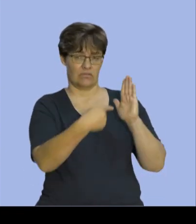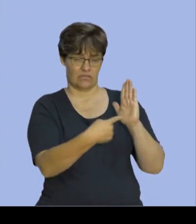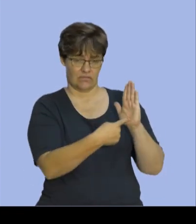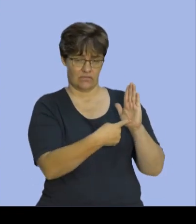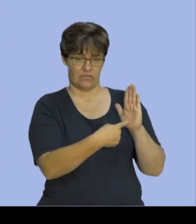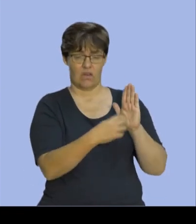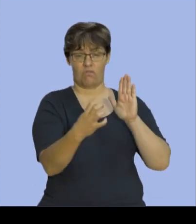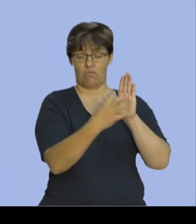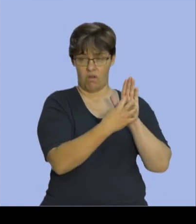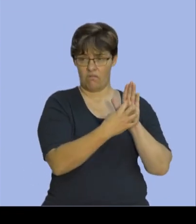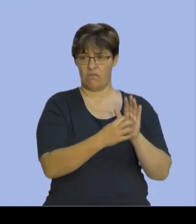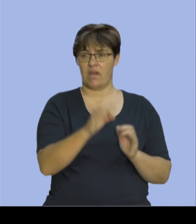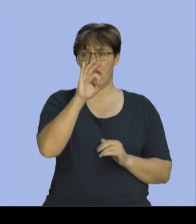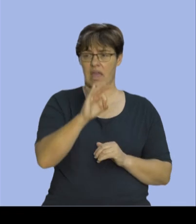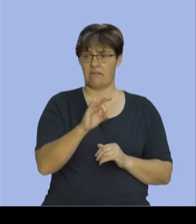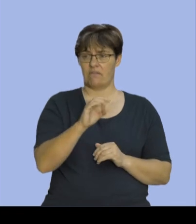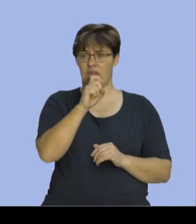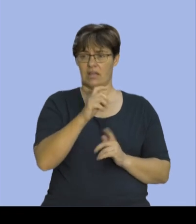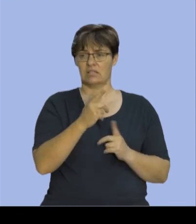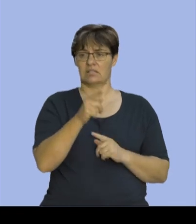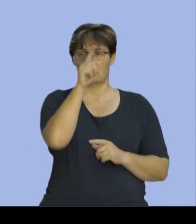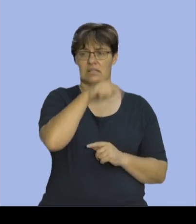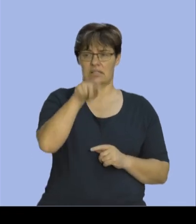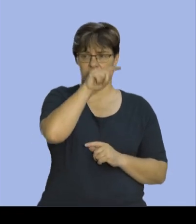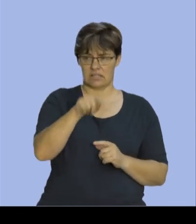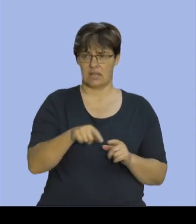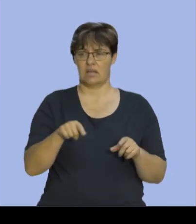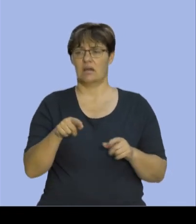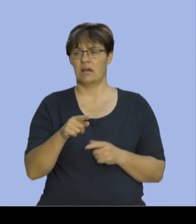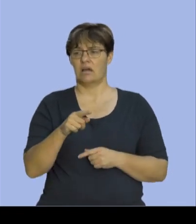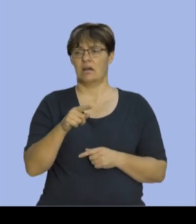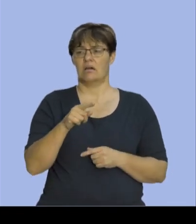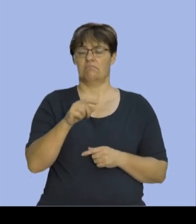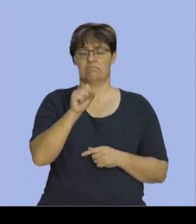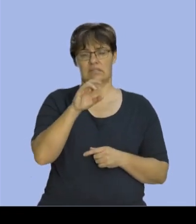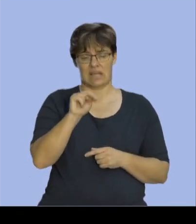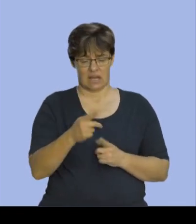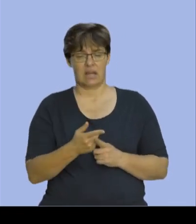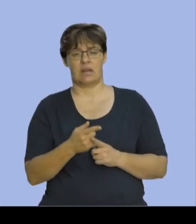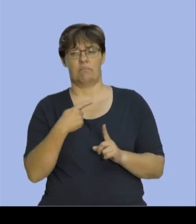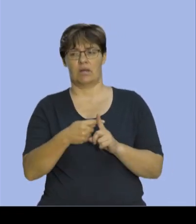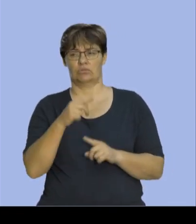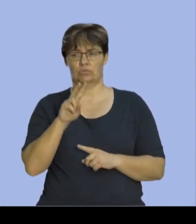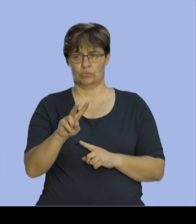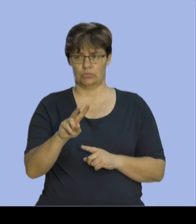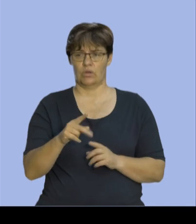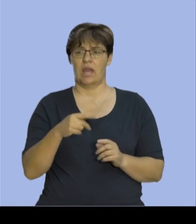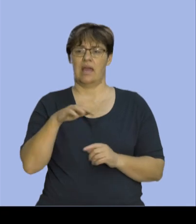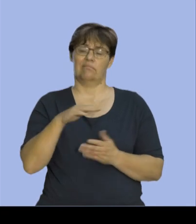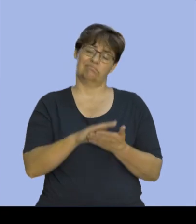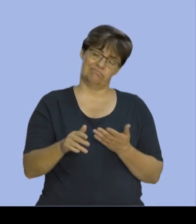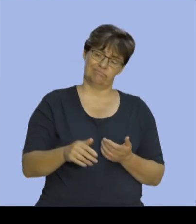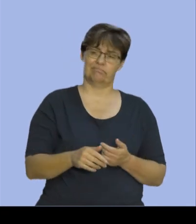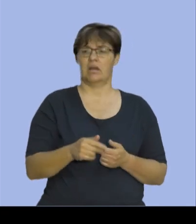of f of x is equals to sine theta plus 2 and cos theta minus 2.